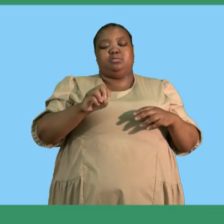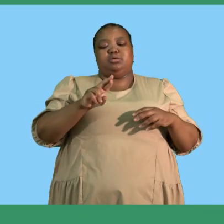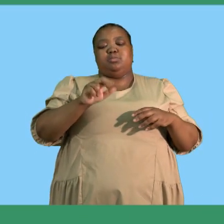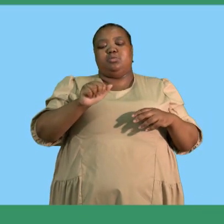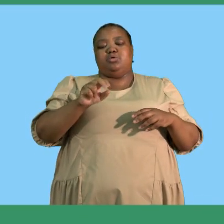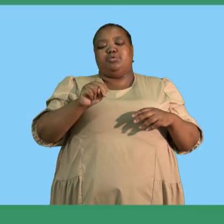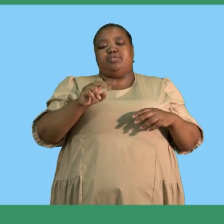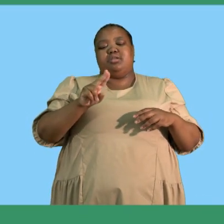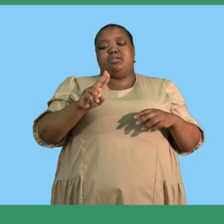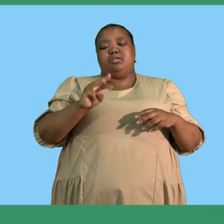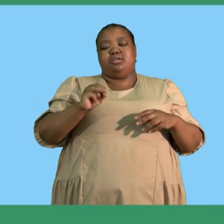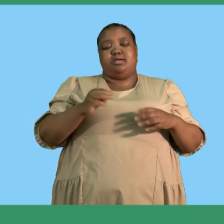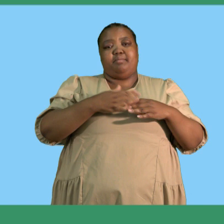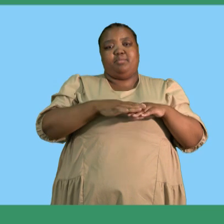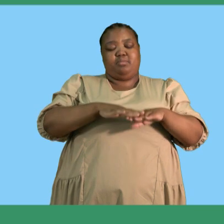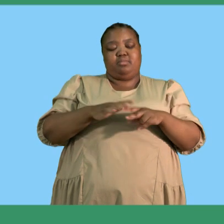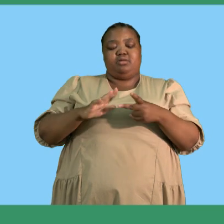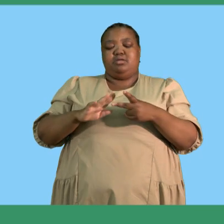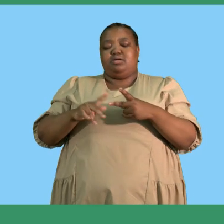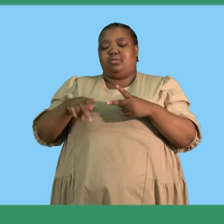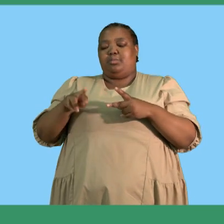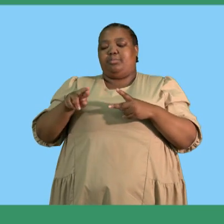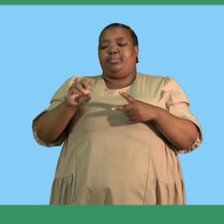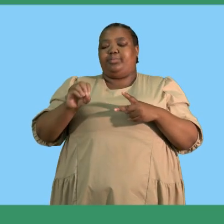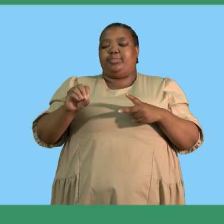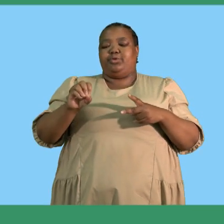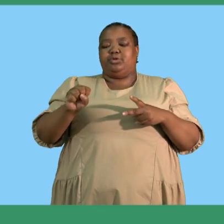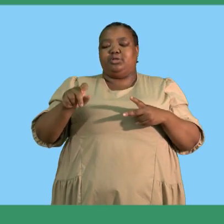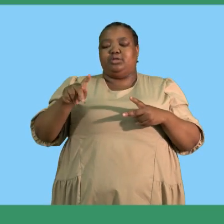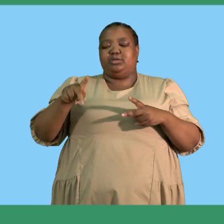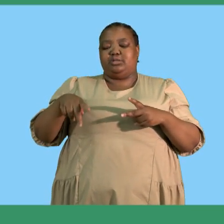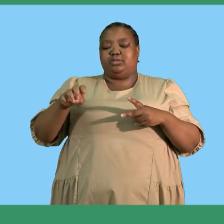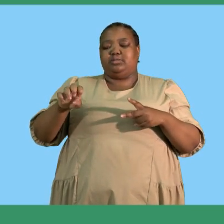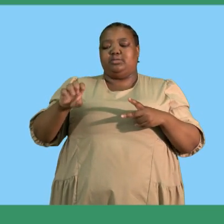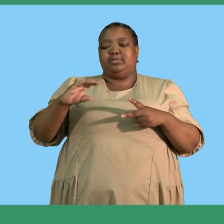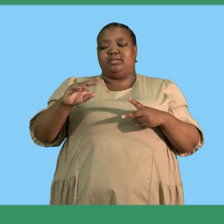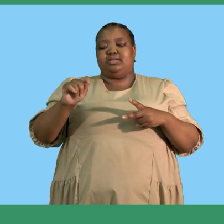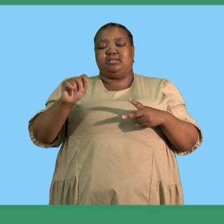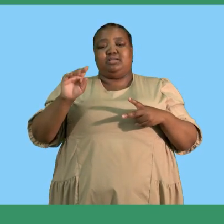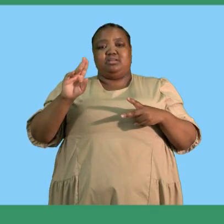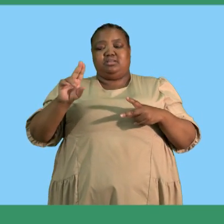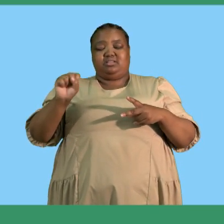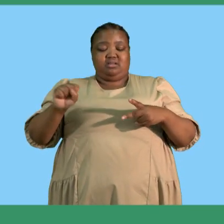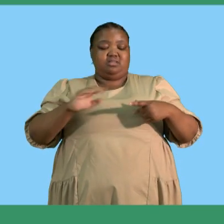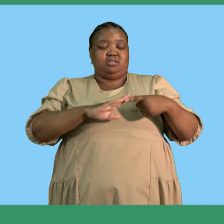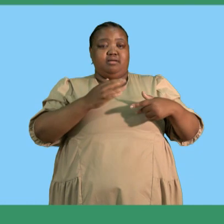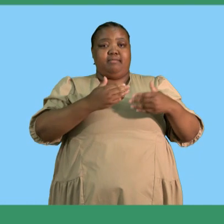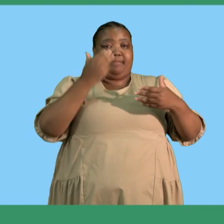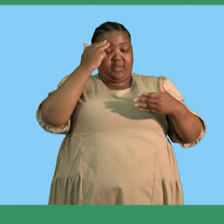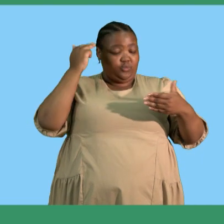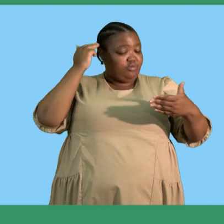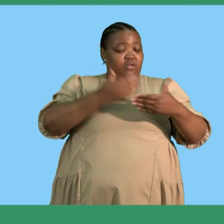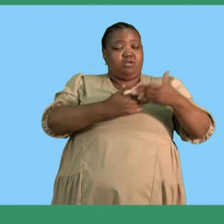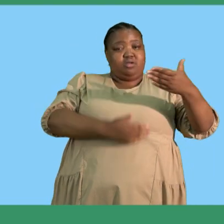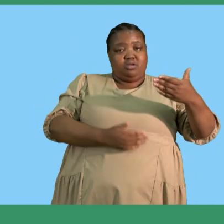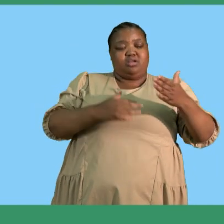of incorporation with a prospectus. Remember that this memorandum of incorporation is a document